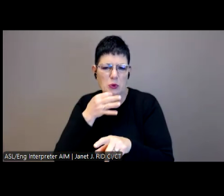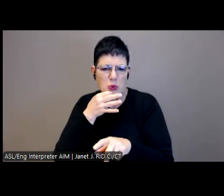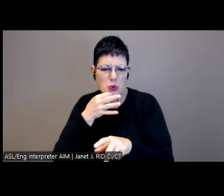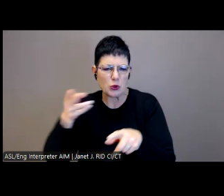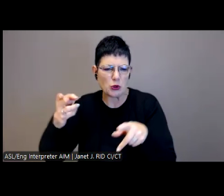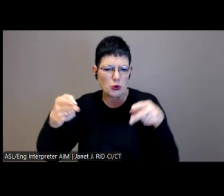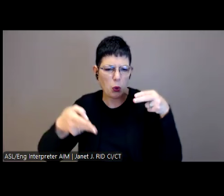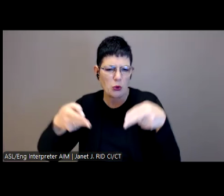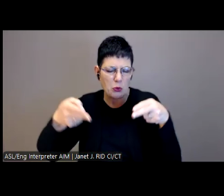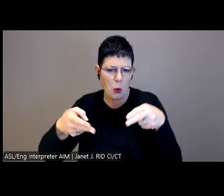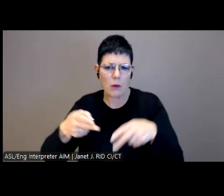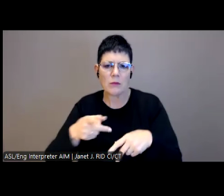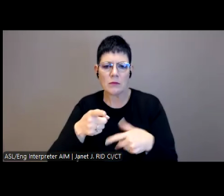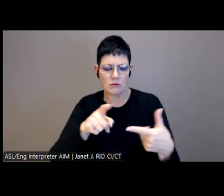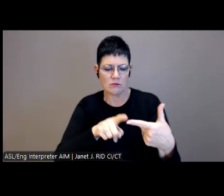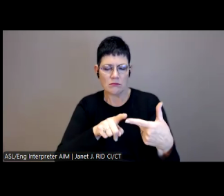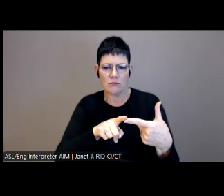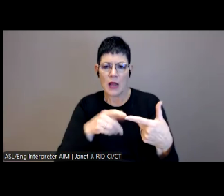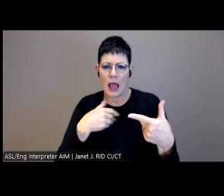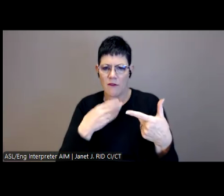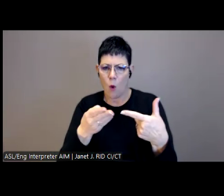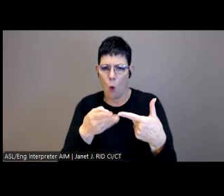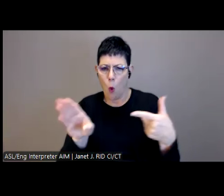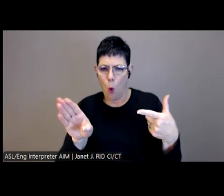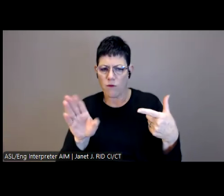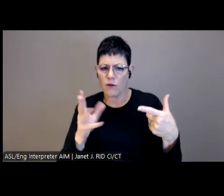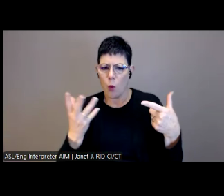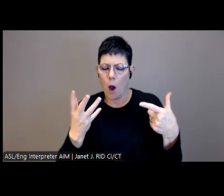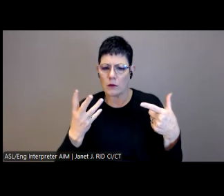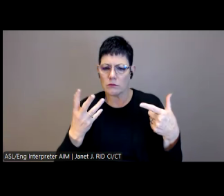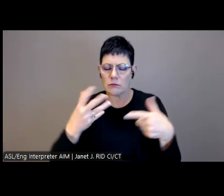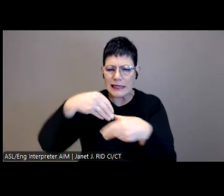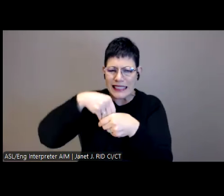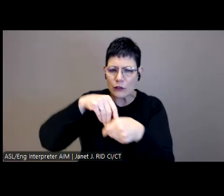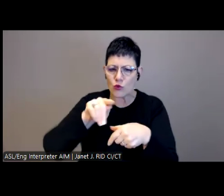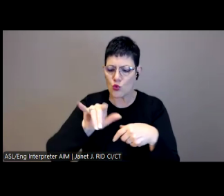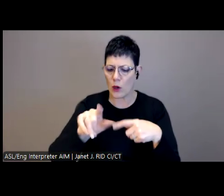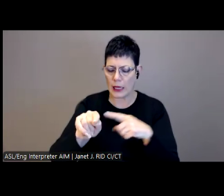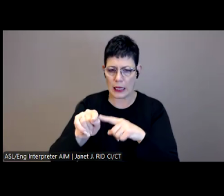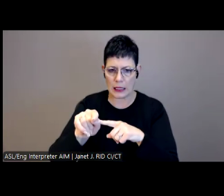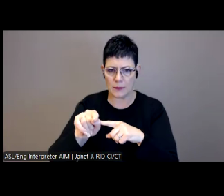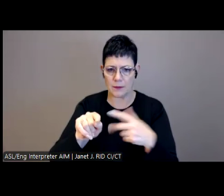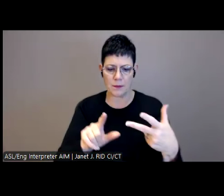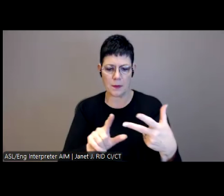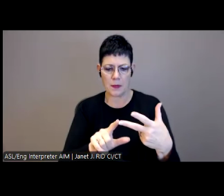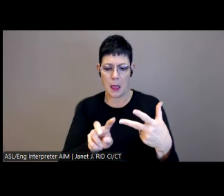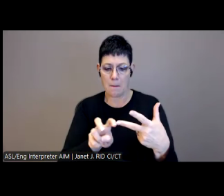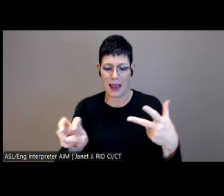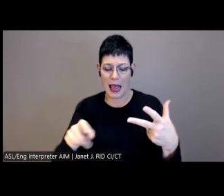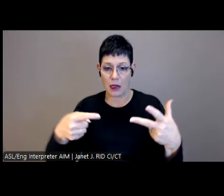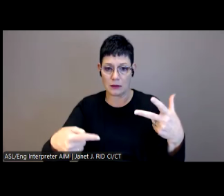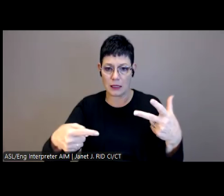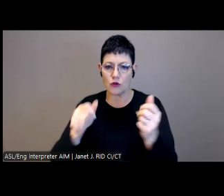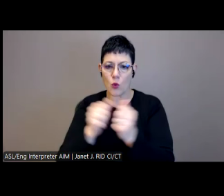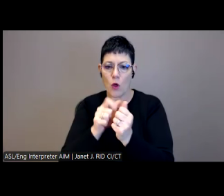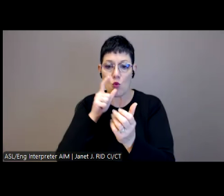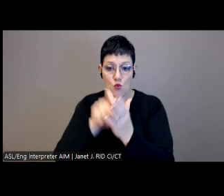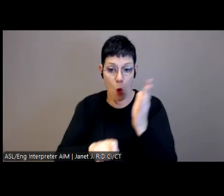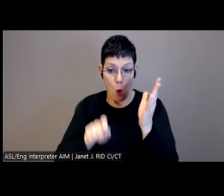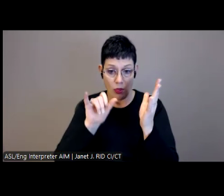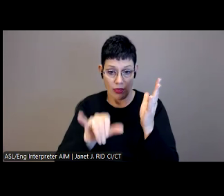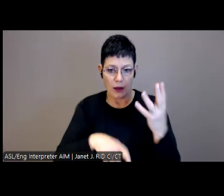join. You'll hear an overview of the toolkit. We'll have a panel discussion with the authors. We'll